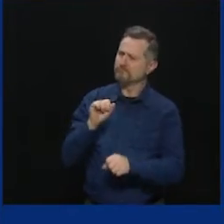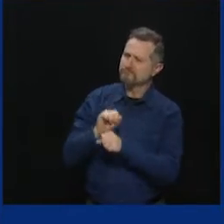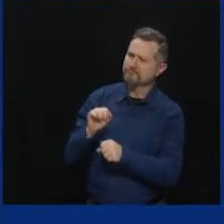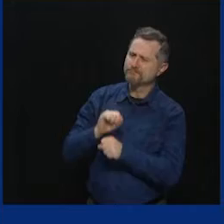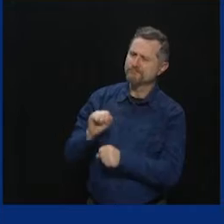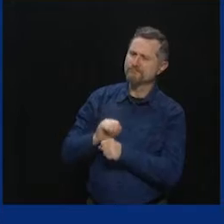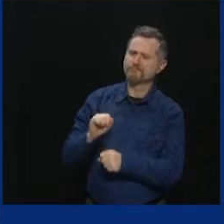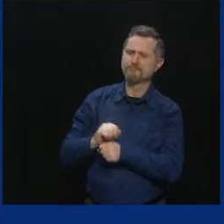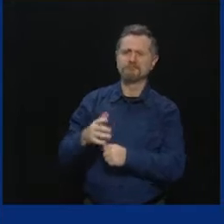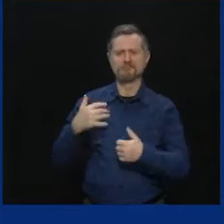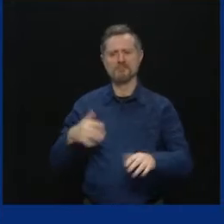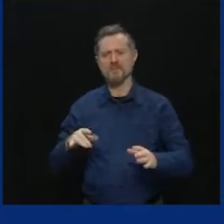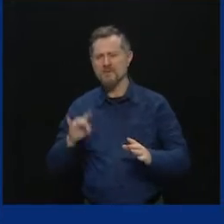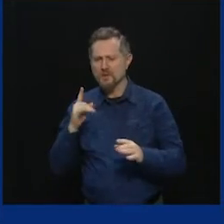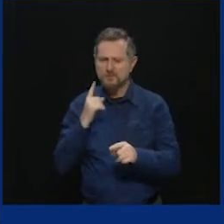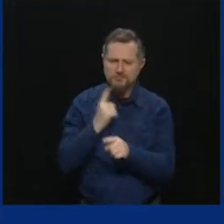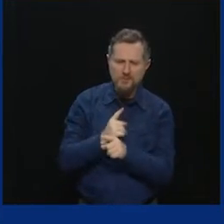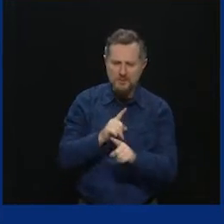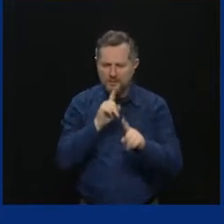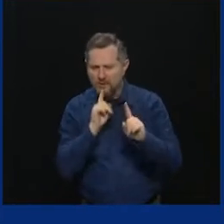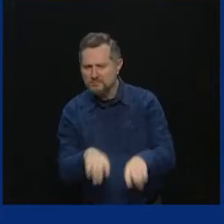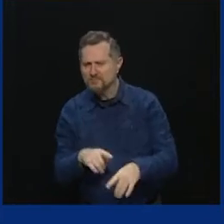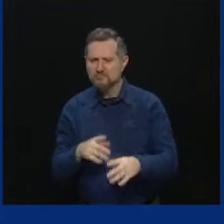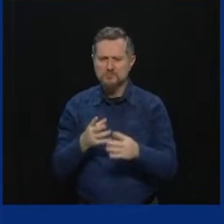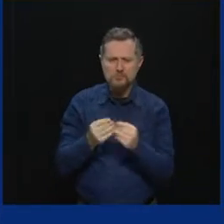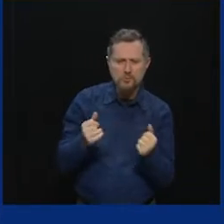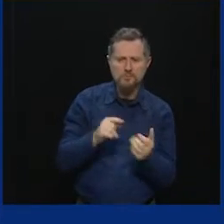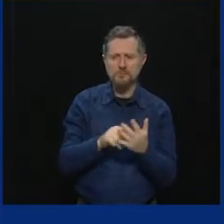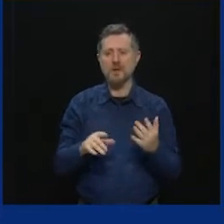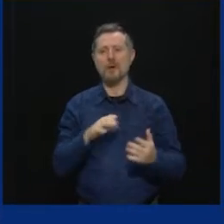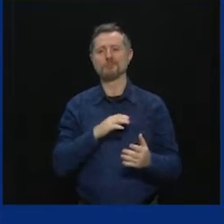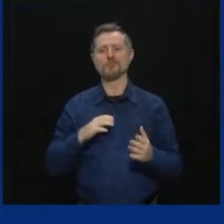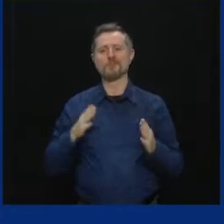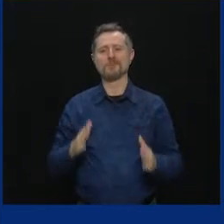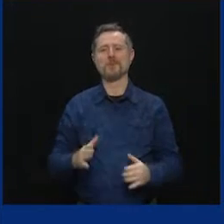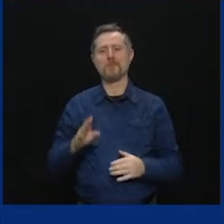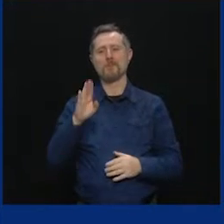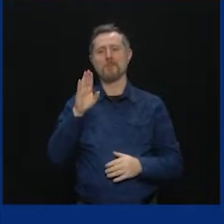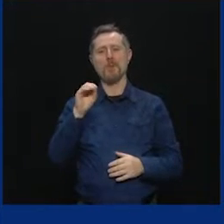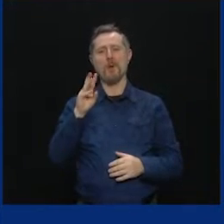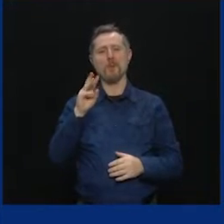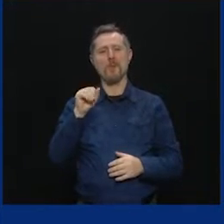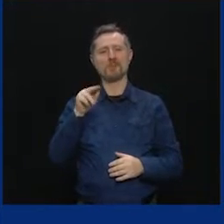finding solutions to help this crisis, and that is our Congressman Bowman. Thank you.